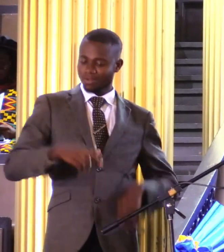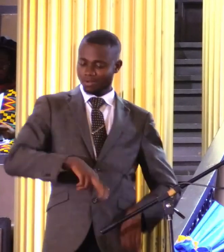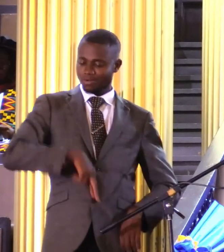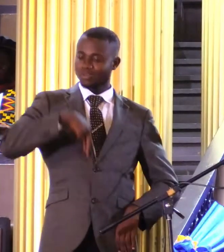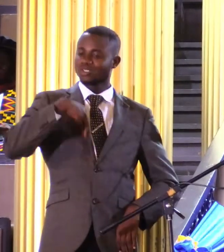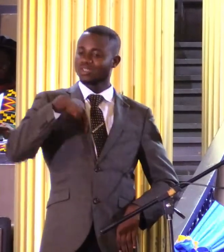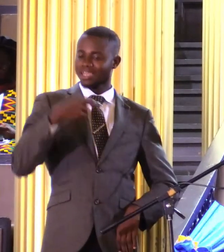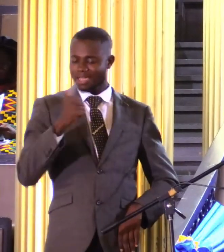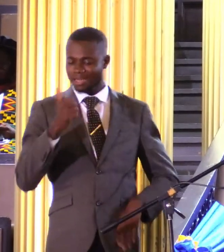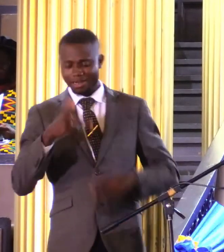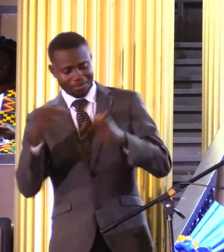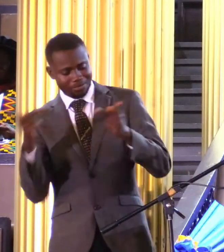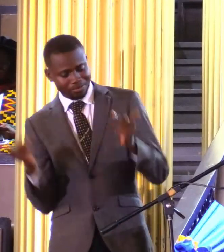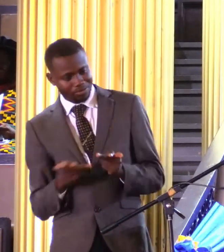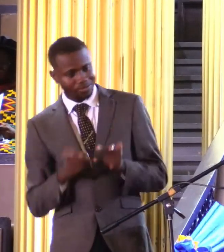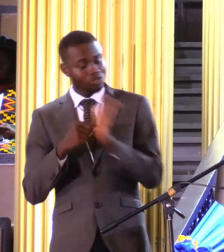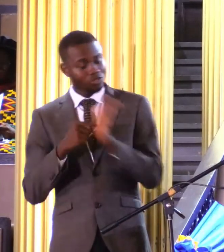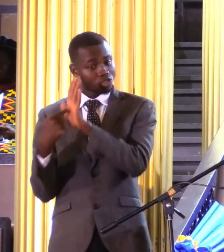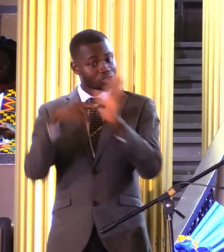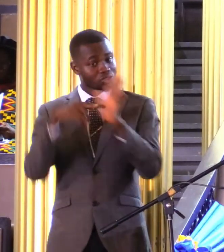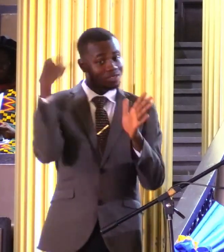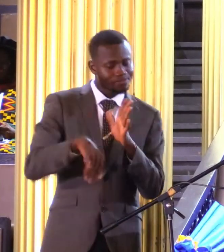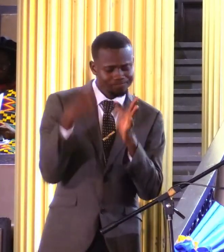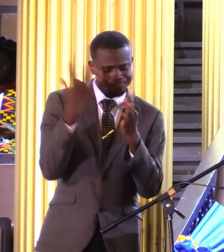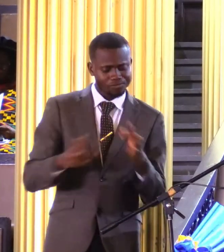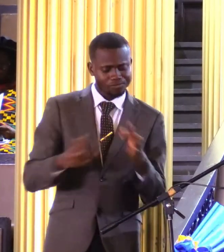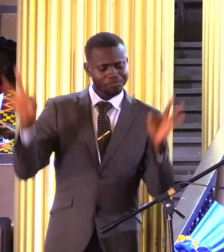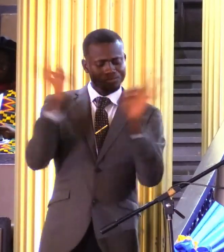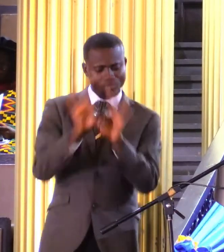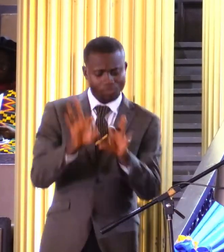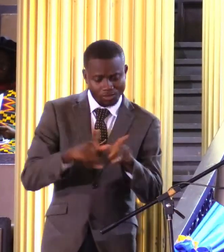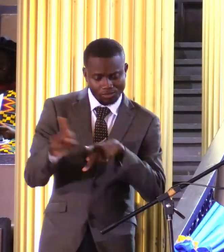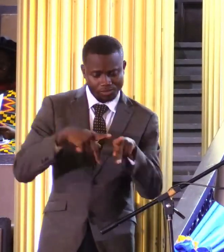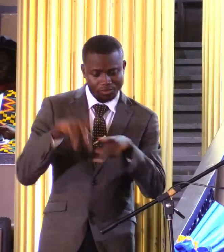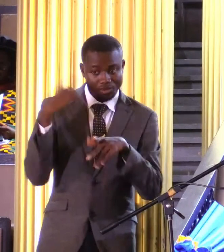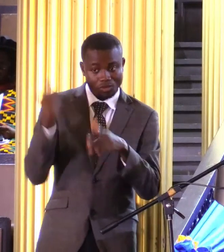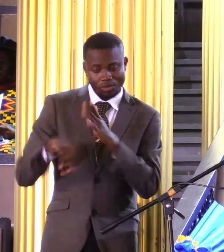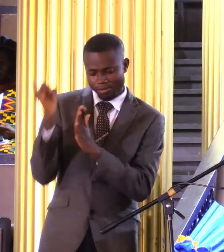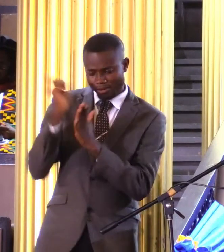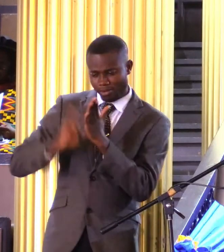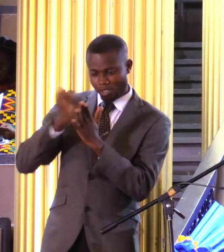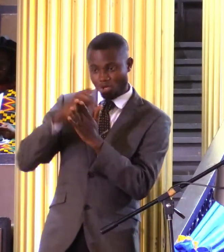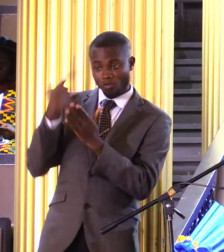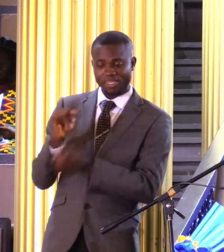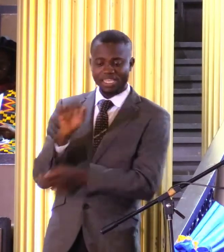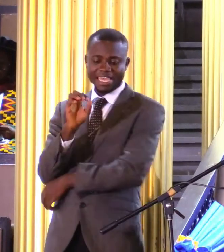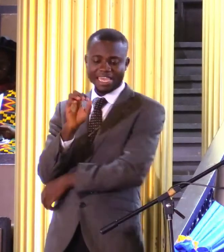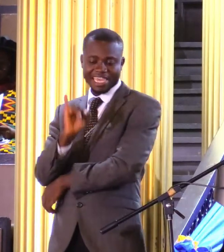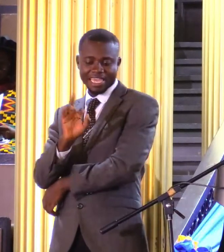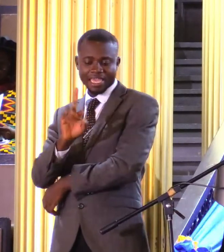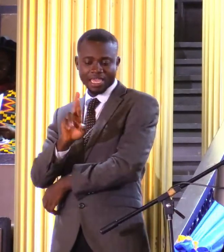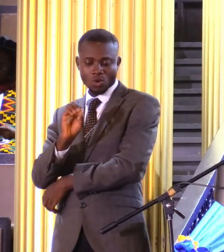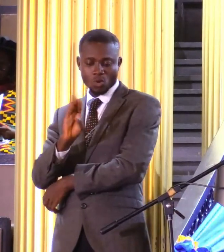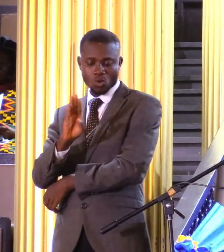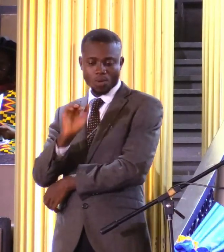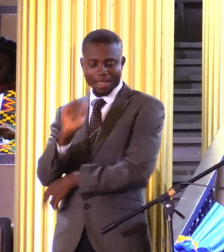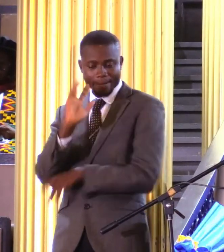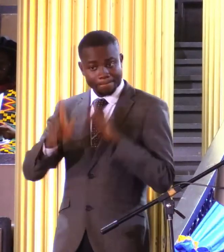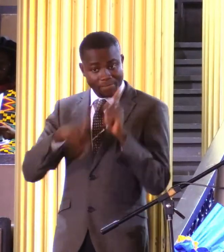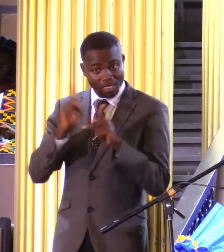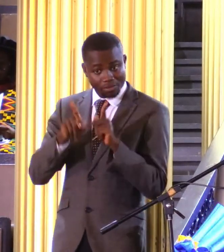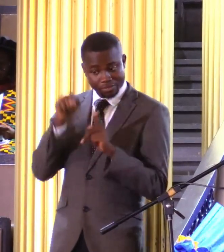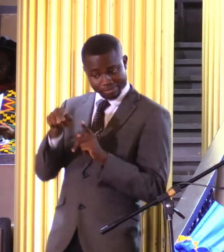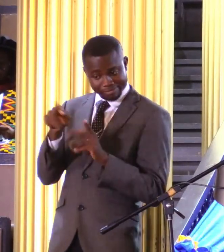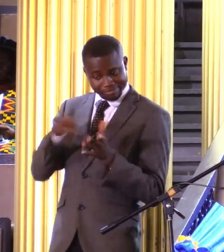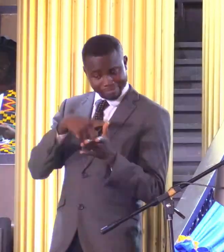secular ceremonies, showcasing the vibrant performance art of the Yoruba people. This dance has been selected for